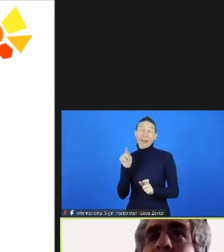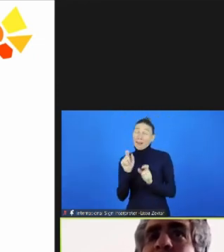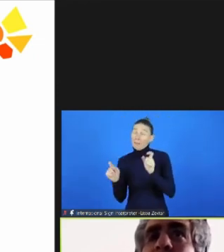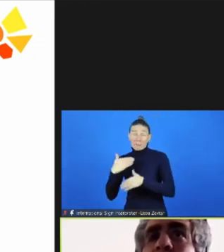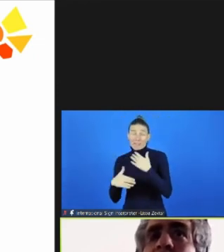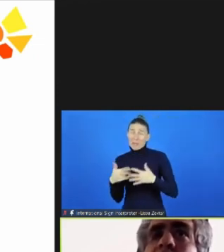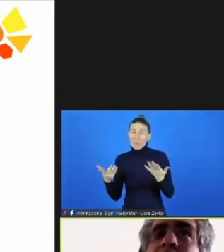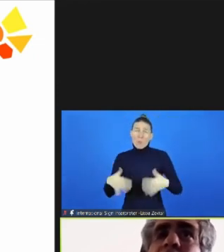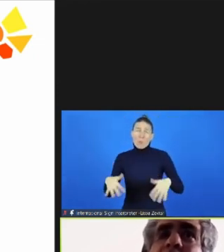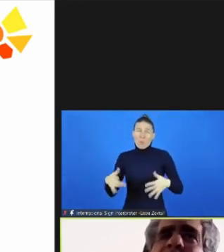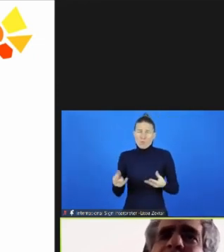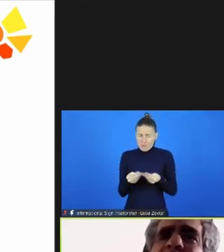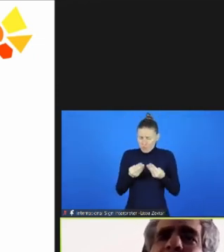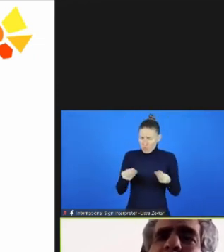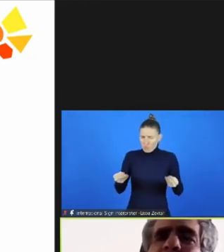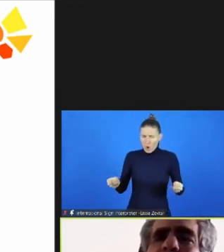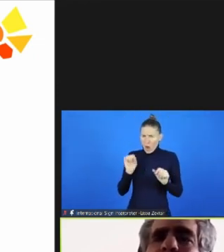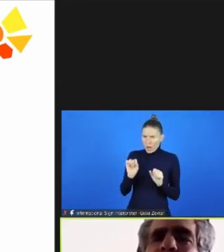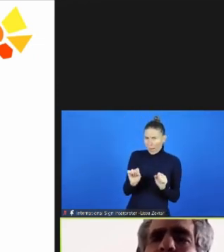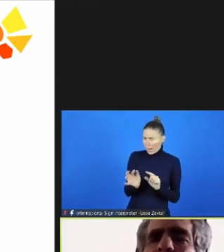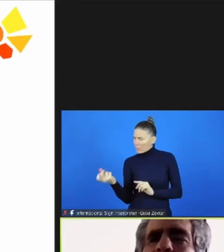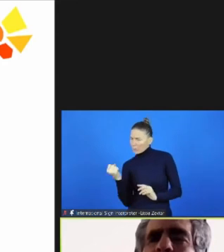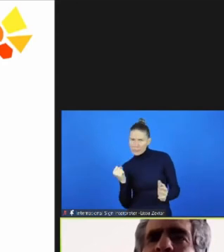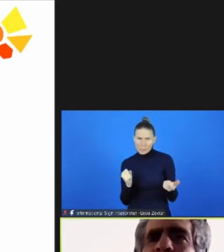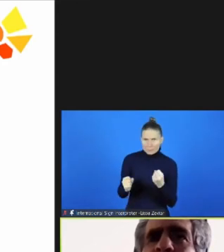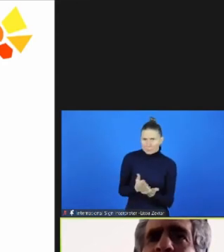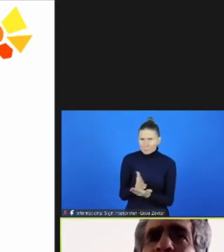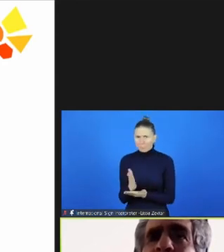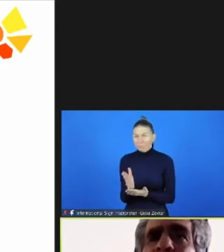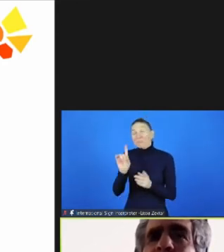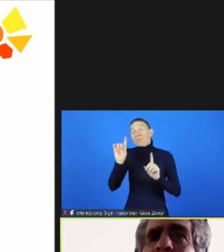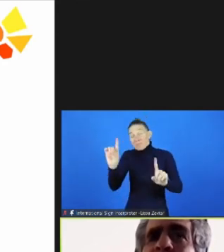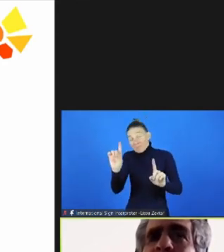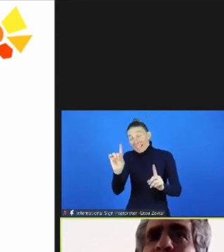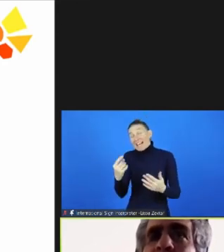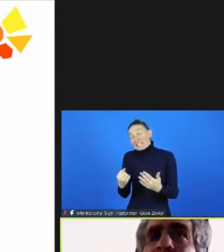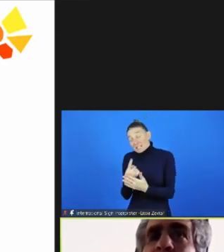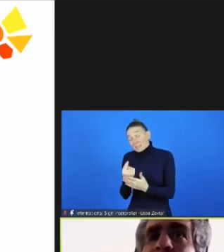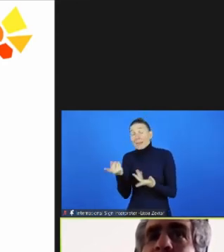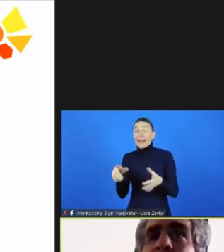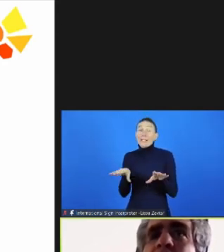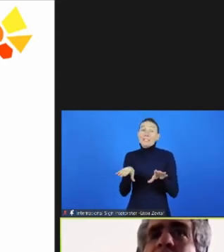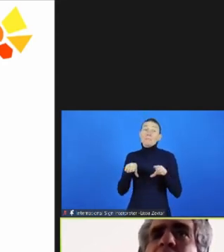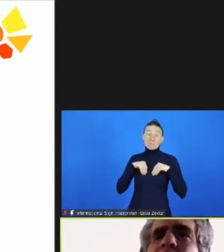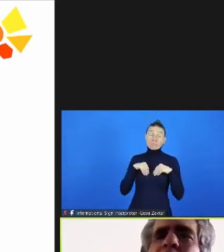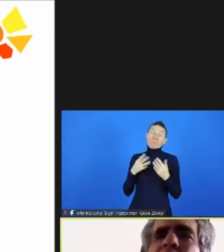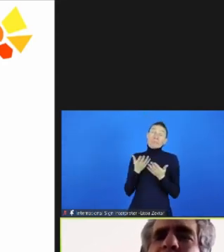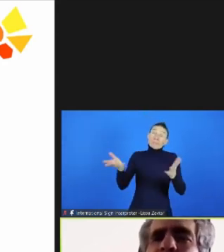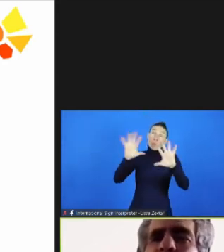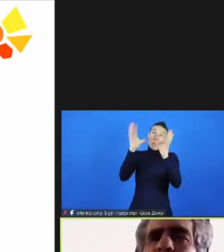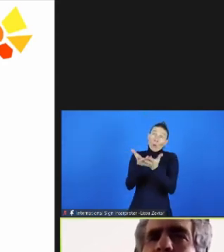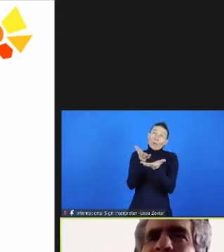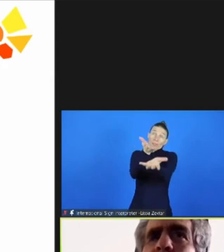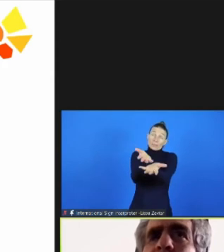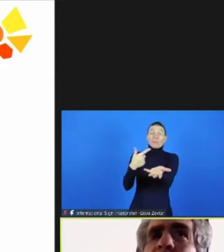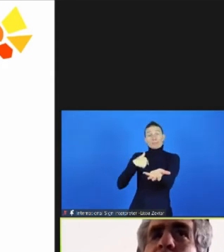do and mend, and just accepting sometimes that the world is what it is, and somehow they're going to get past that. Sometimes